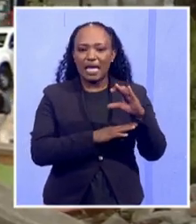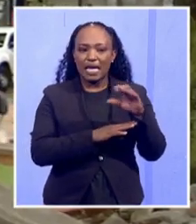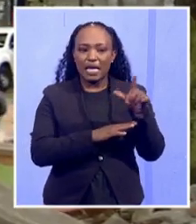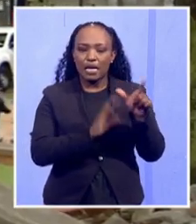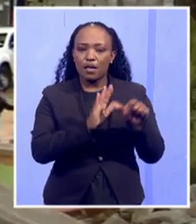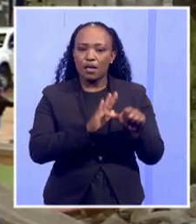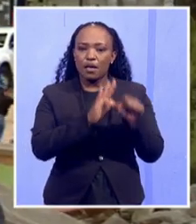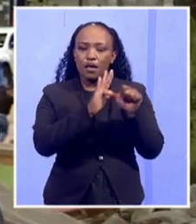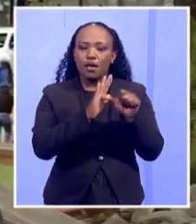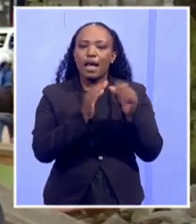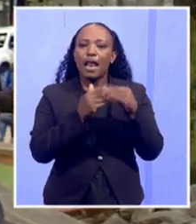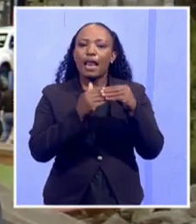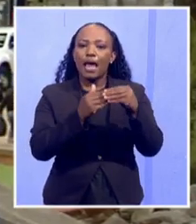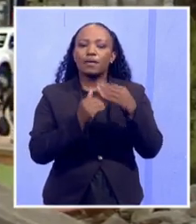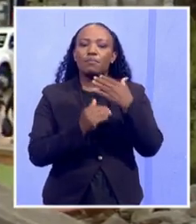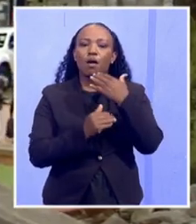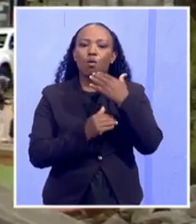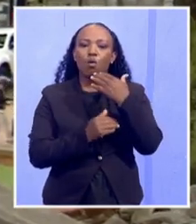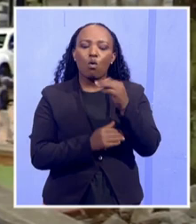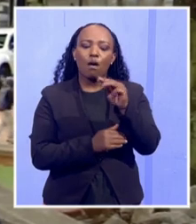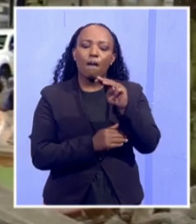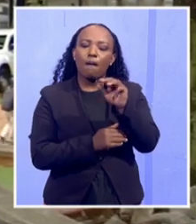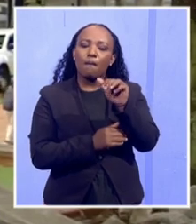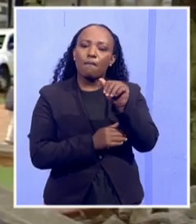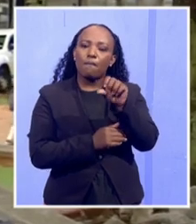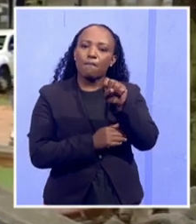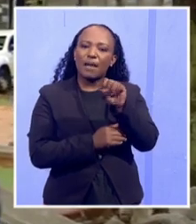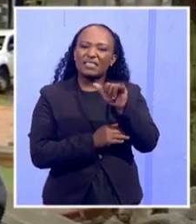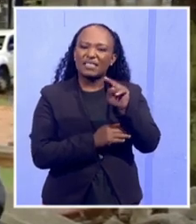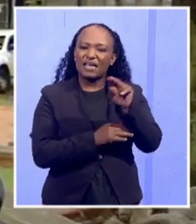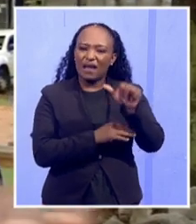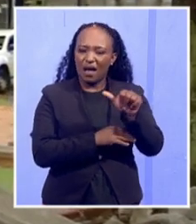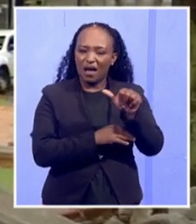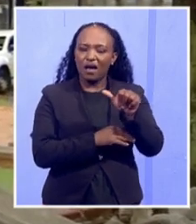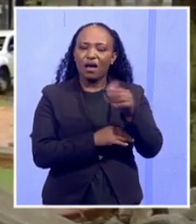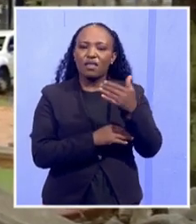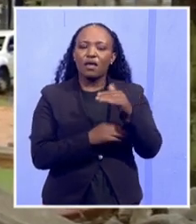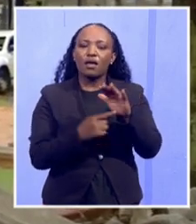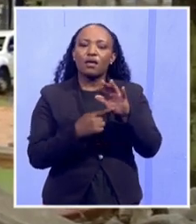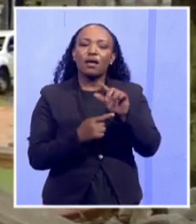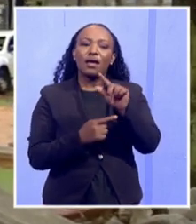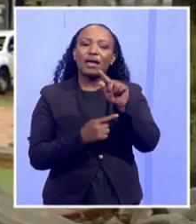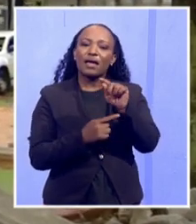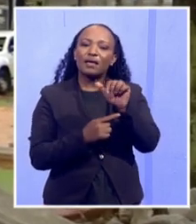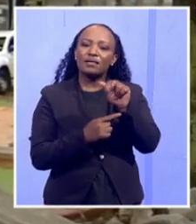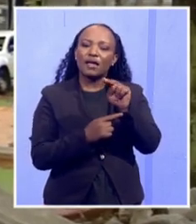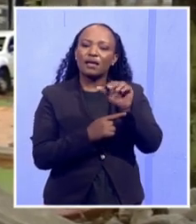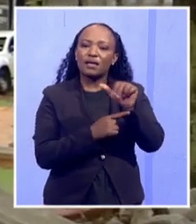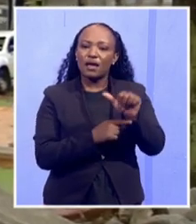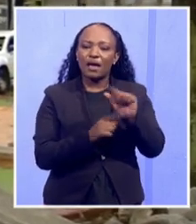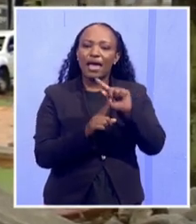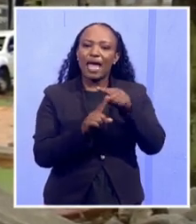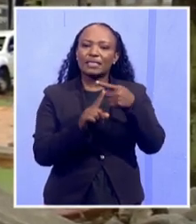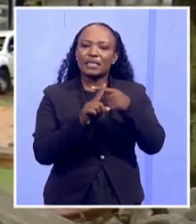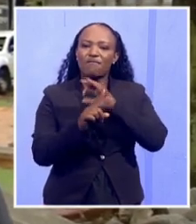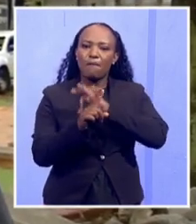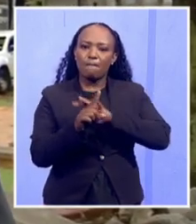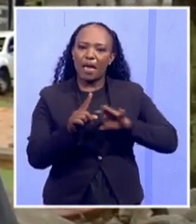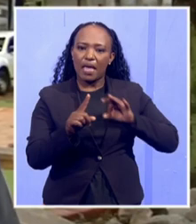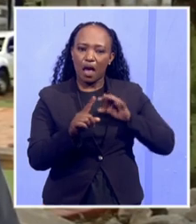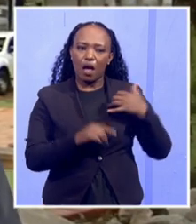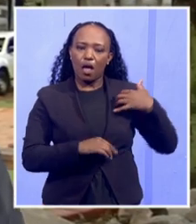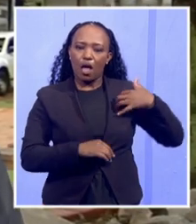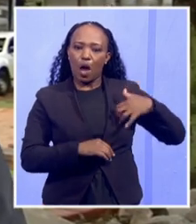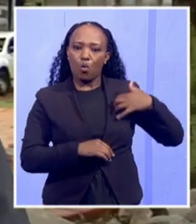is led by Mzwandile Masina. If they do field a candidate, then Tanya Campbell may come back as the executive mayor of Ekurhuleni. But just